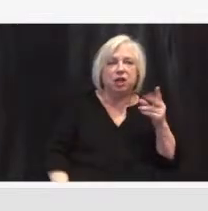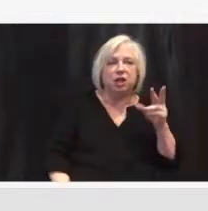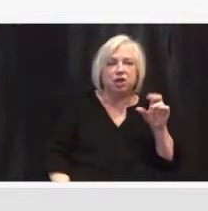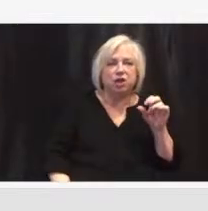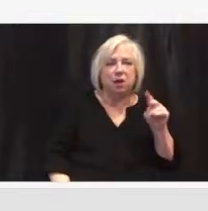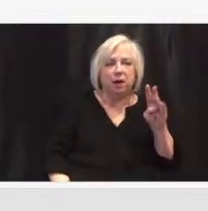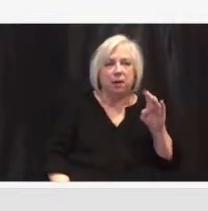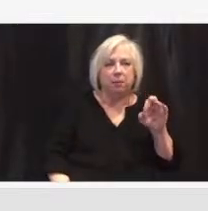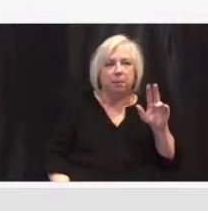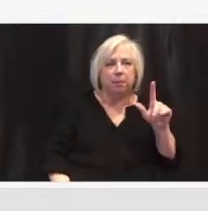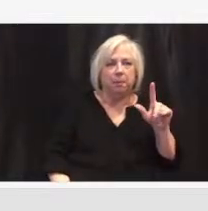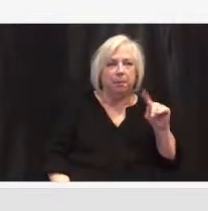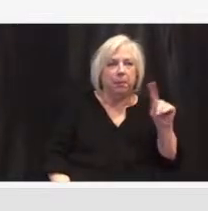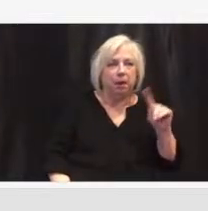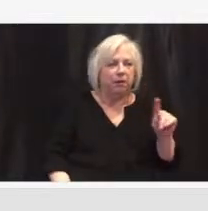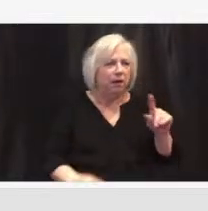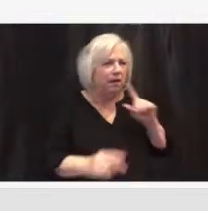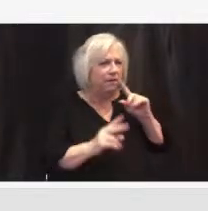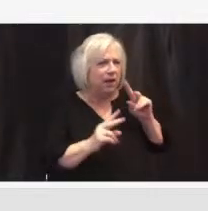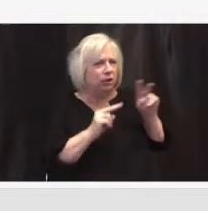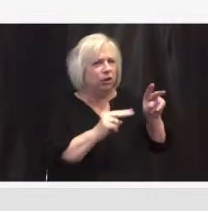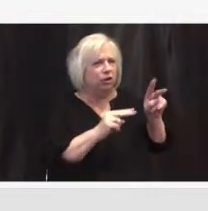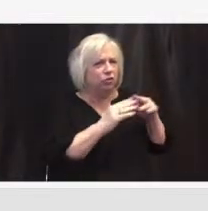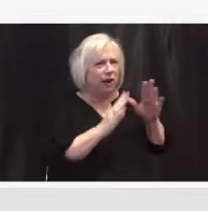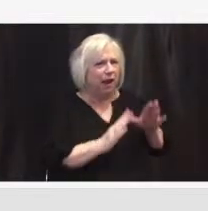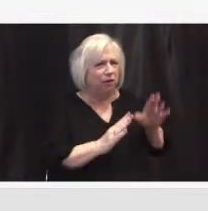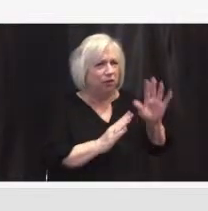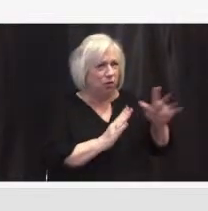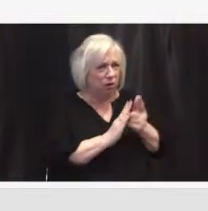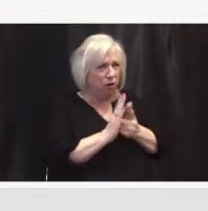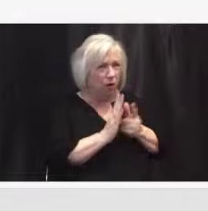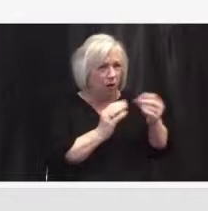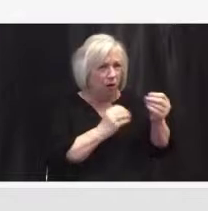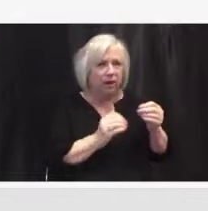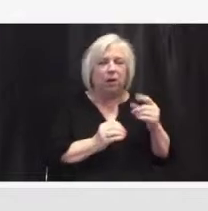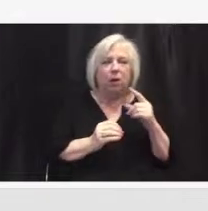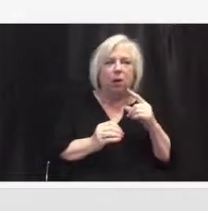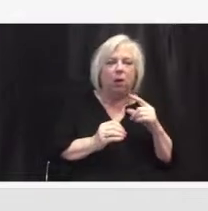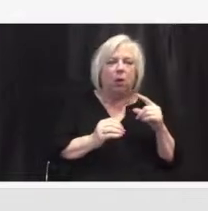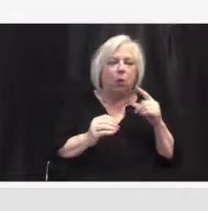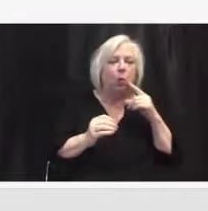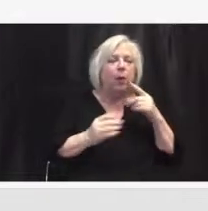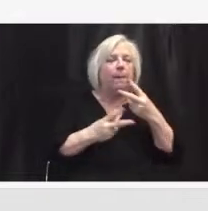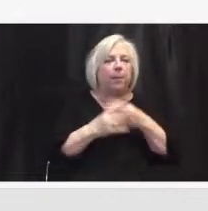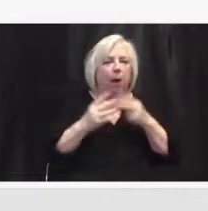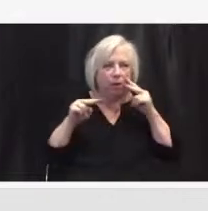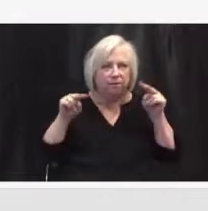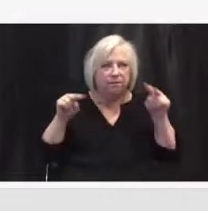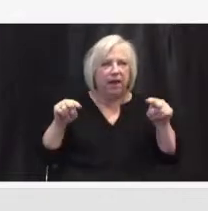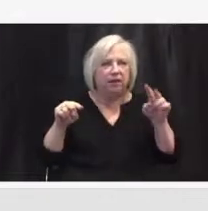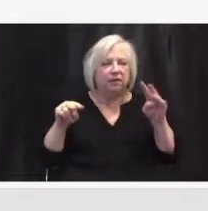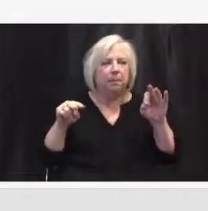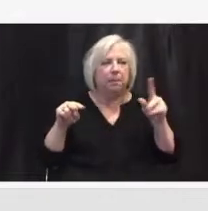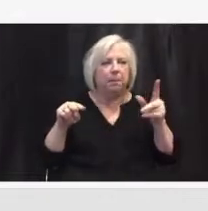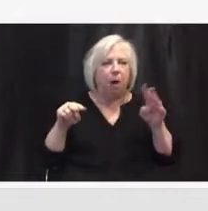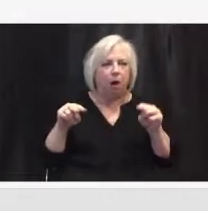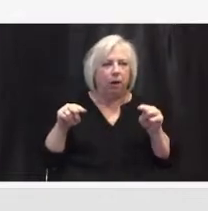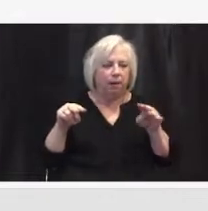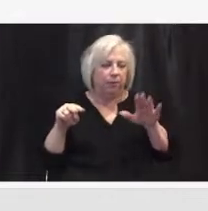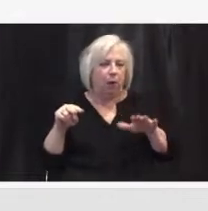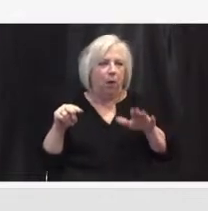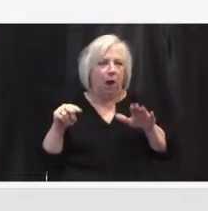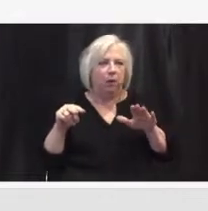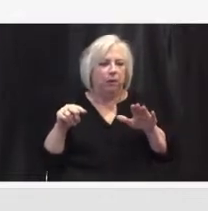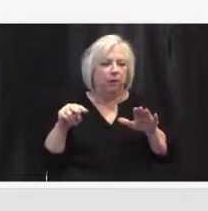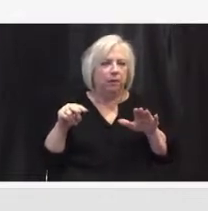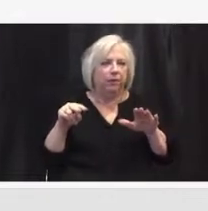house, your law office, correct? Yeah, we face Markham, and he faces Markham, and he's to the east of us. So if I'm facing the house, your